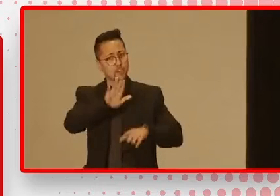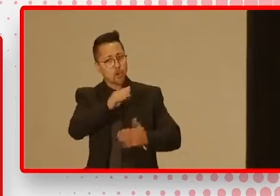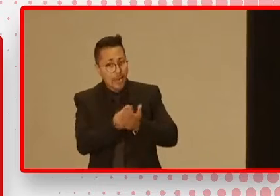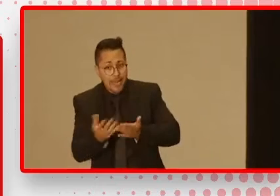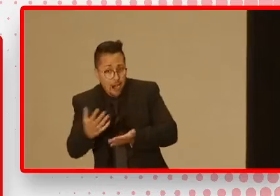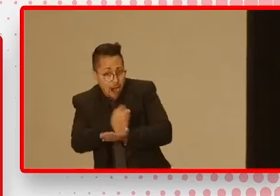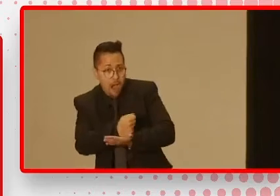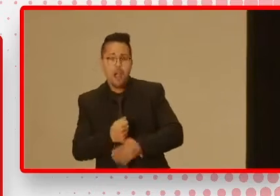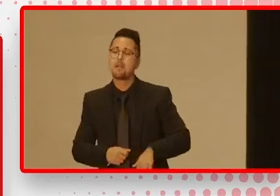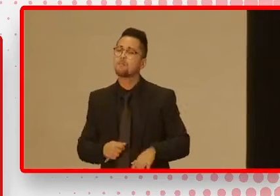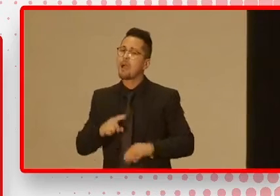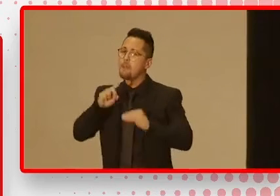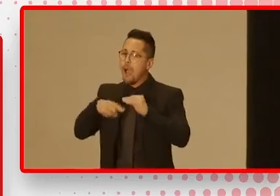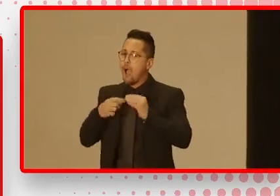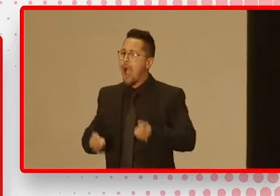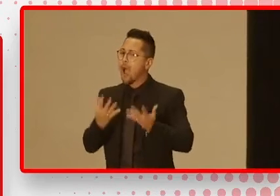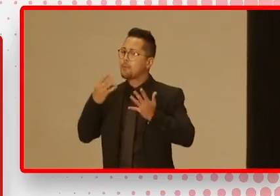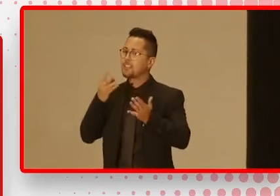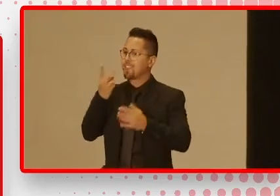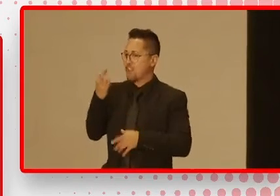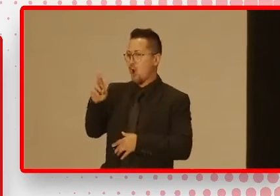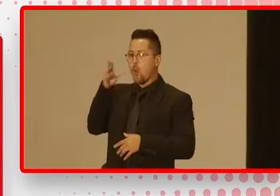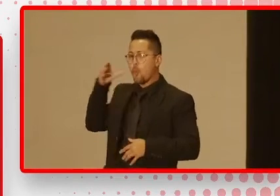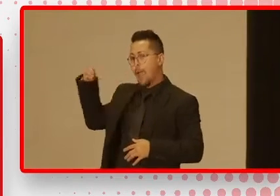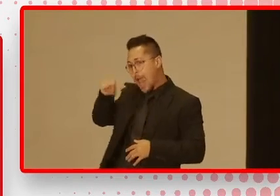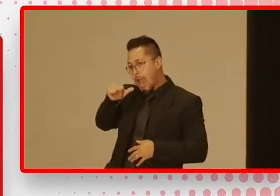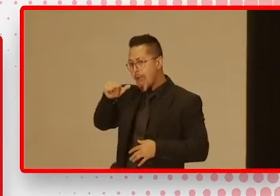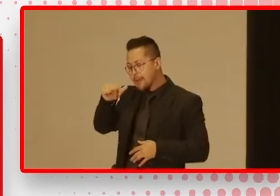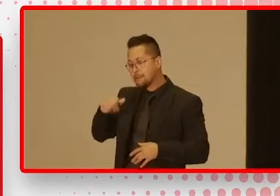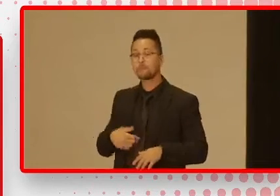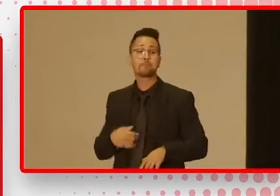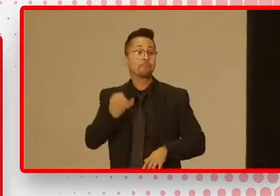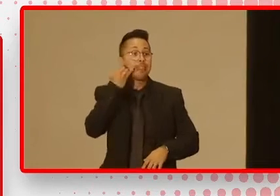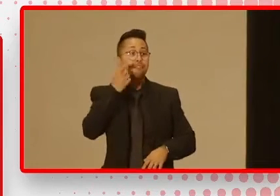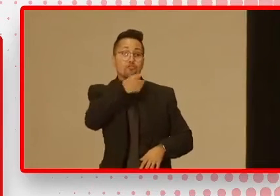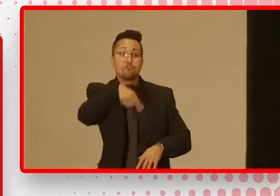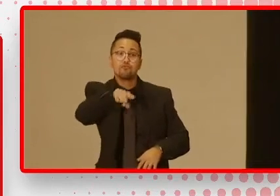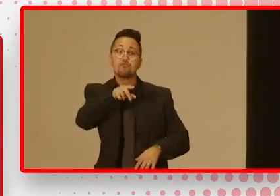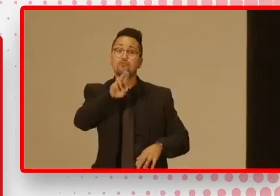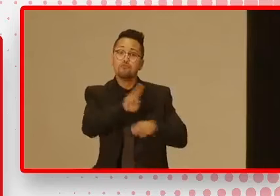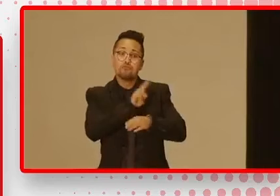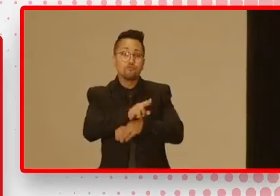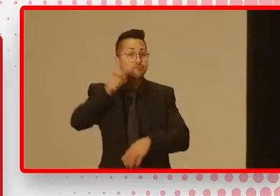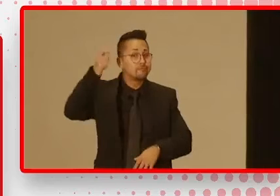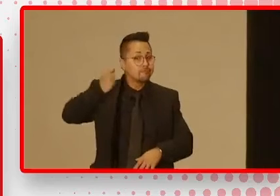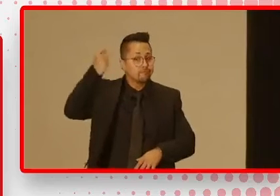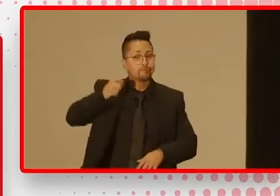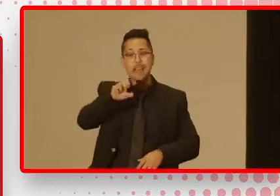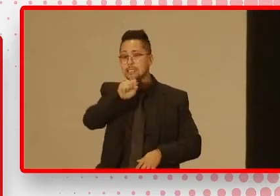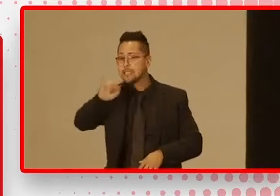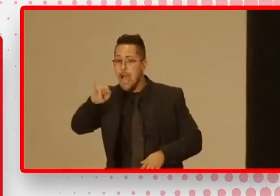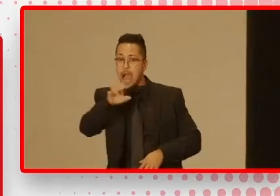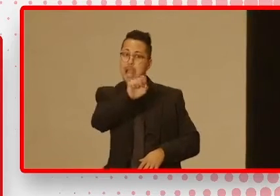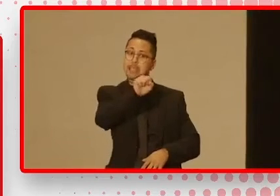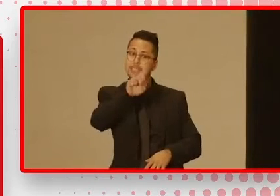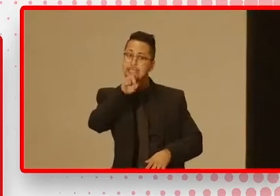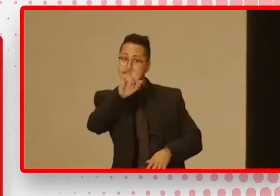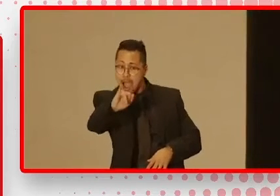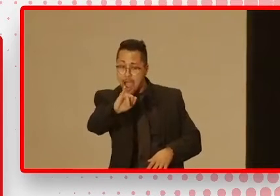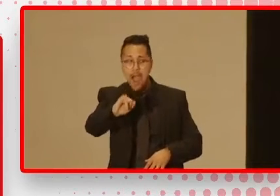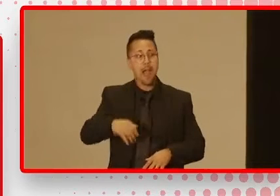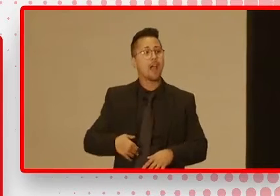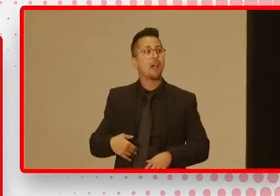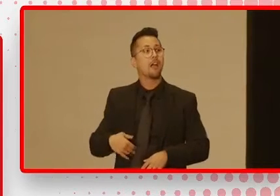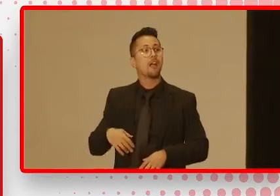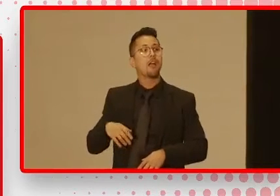how much VR would contribute. If you are a Social Security disability, SSI or SSDI recipient, the financial